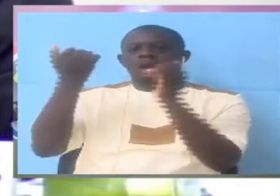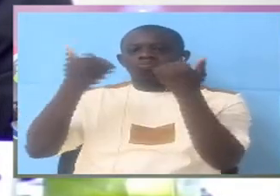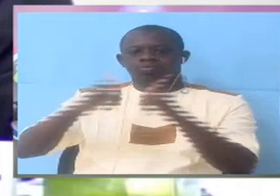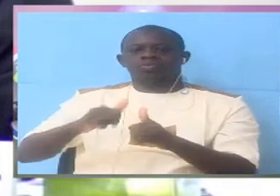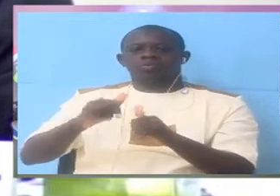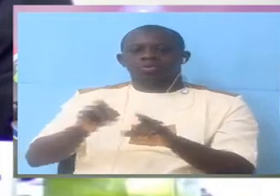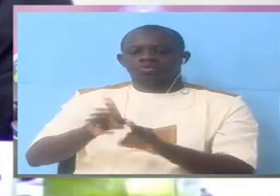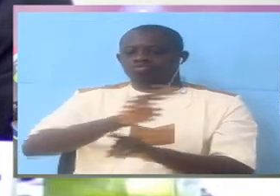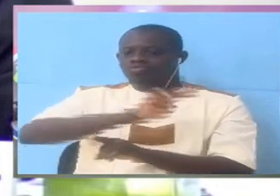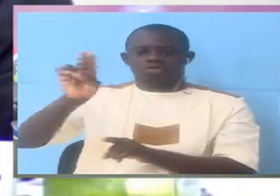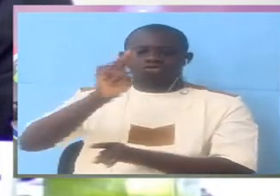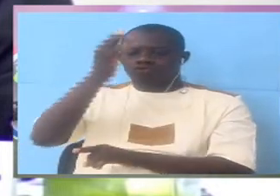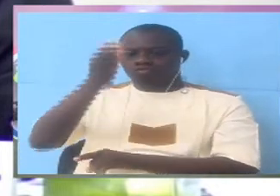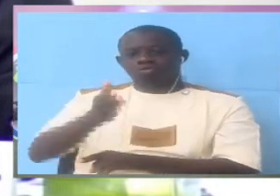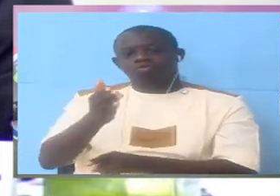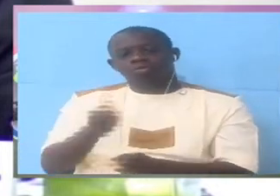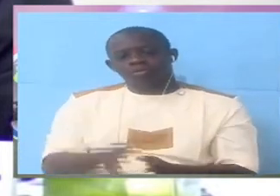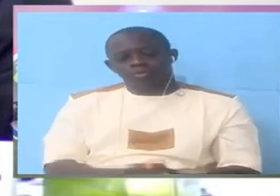not true.